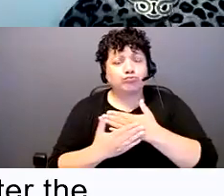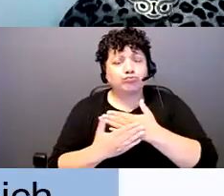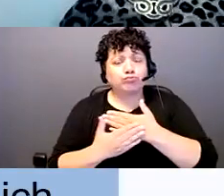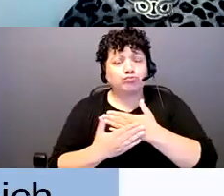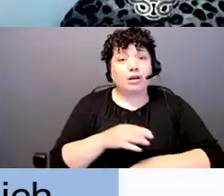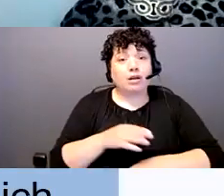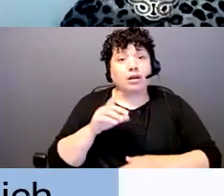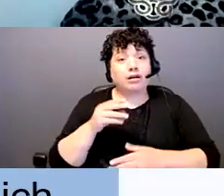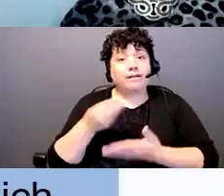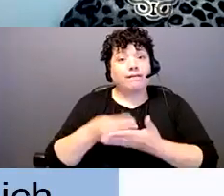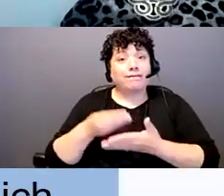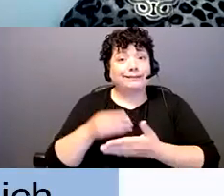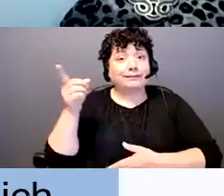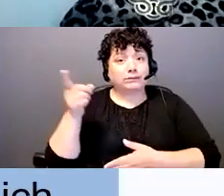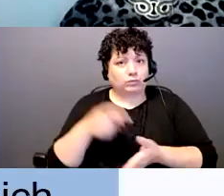it.